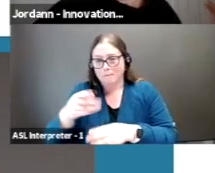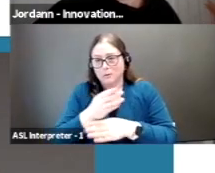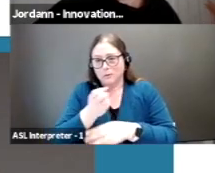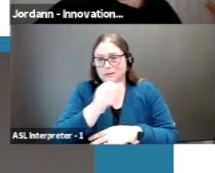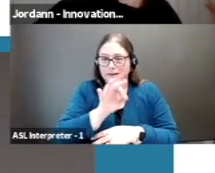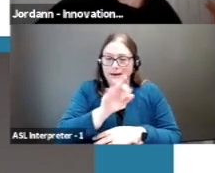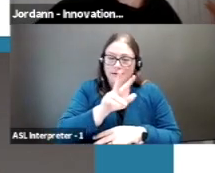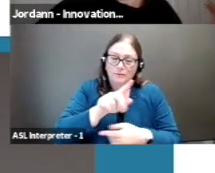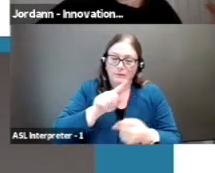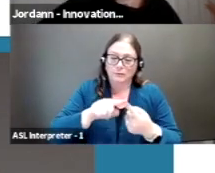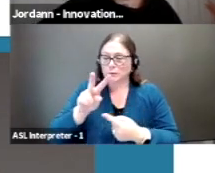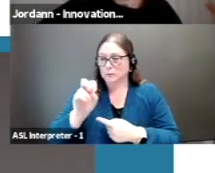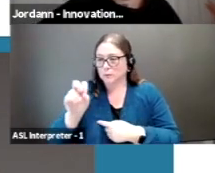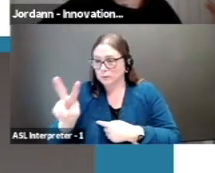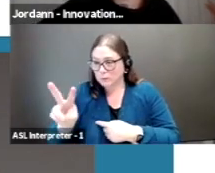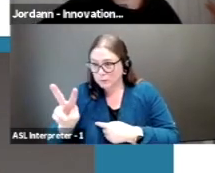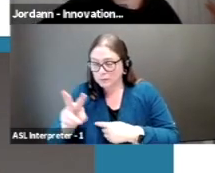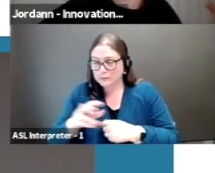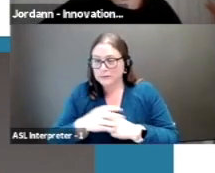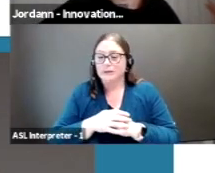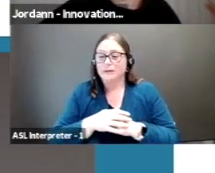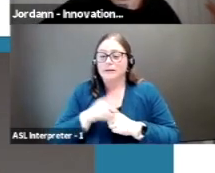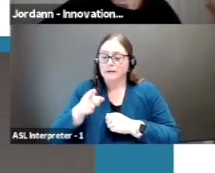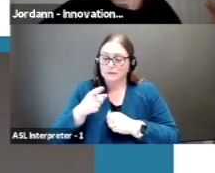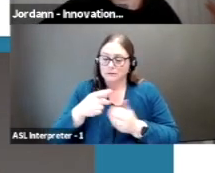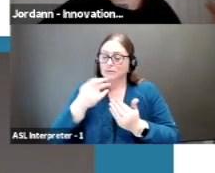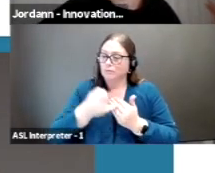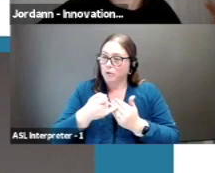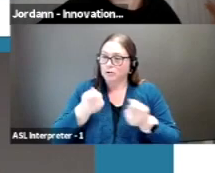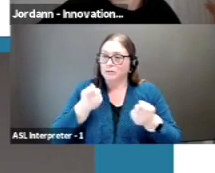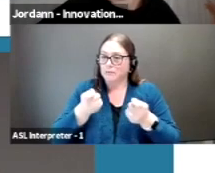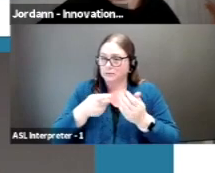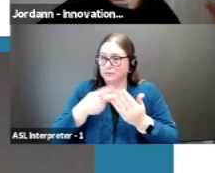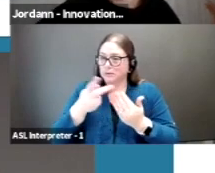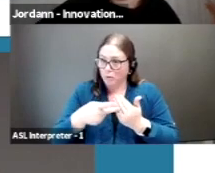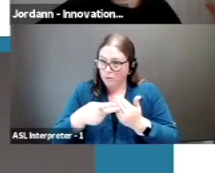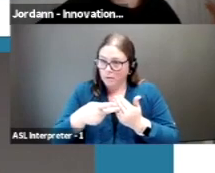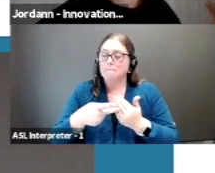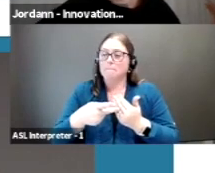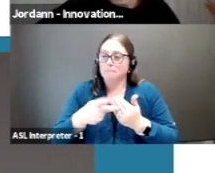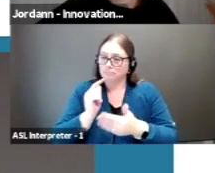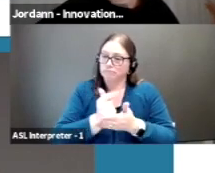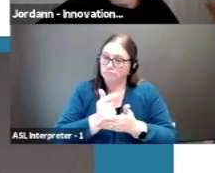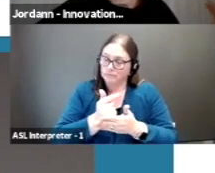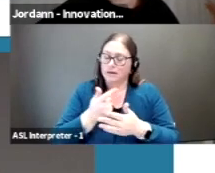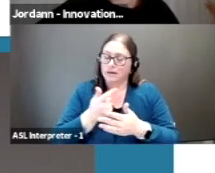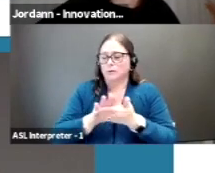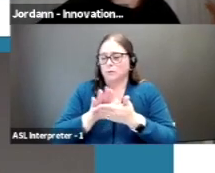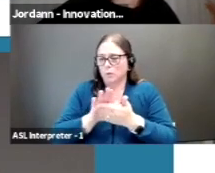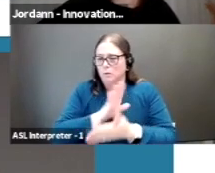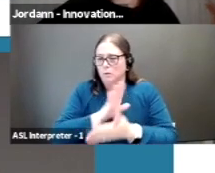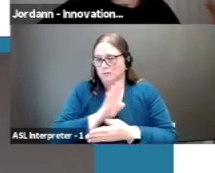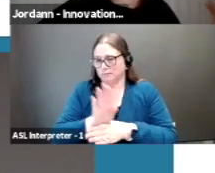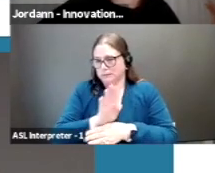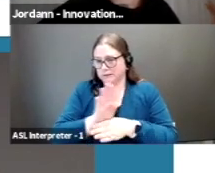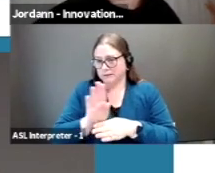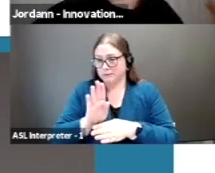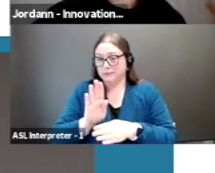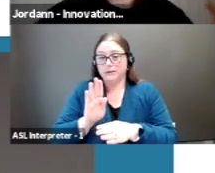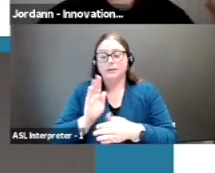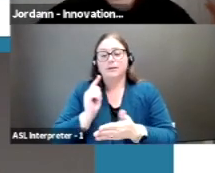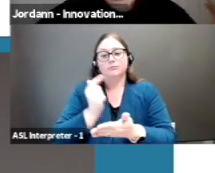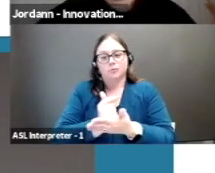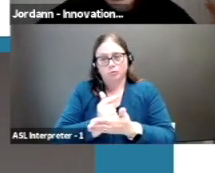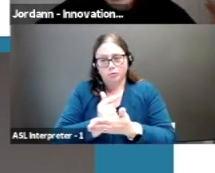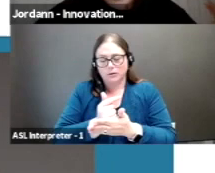of the Cooperative Management Certificate Program, sponsored by OCA in the School of Business, and he graduated from McMaster University with an